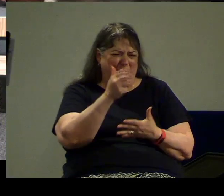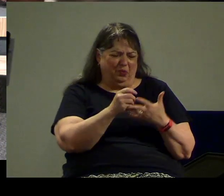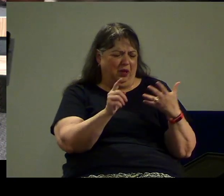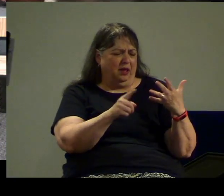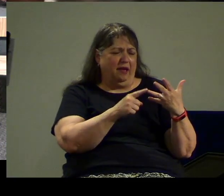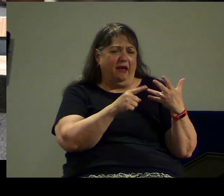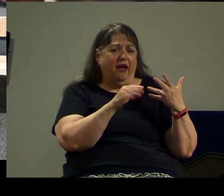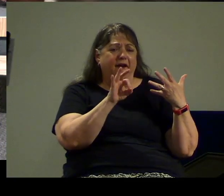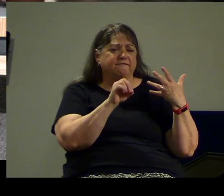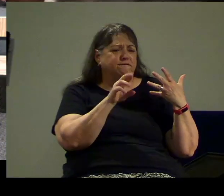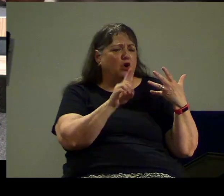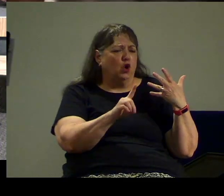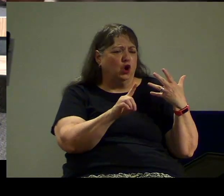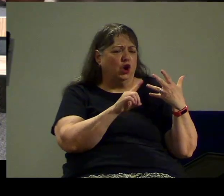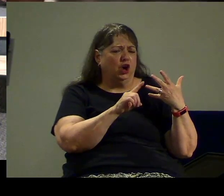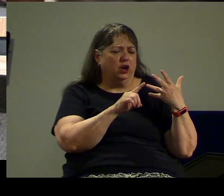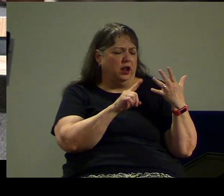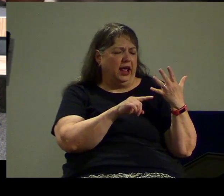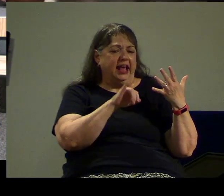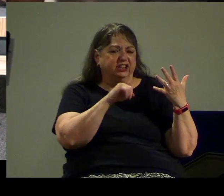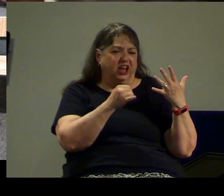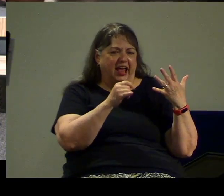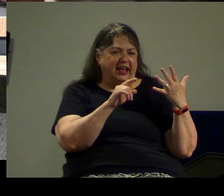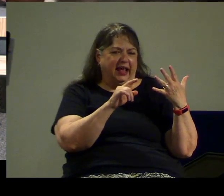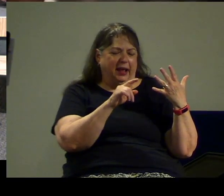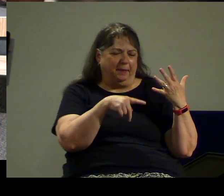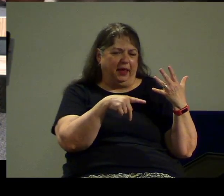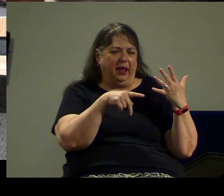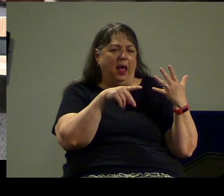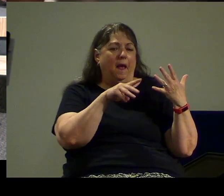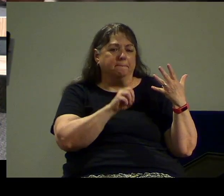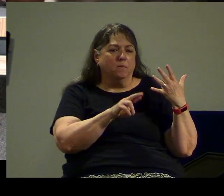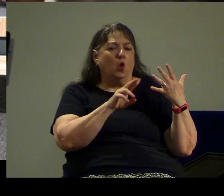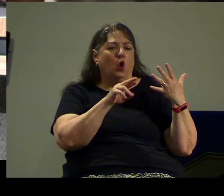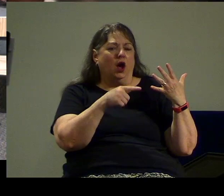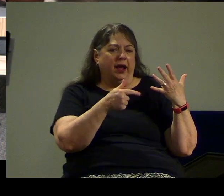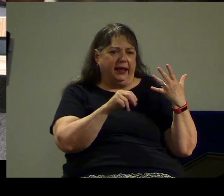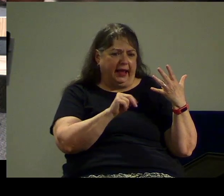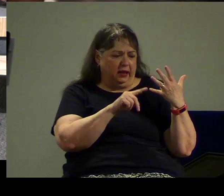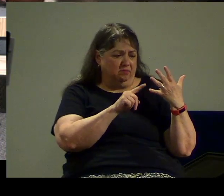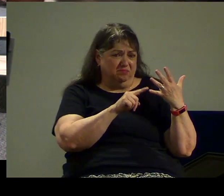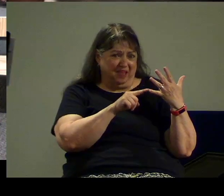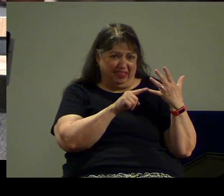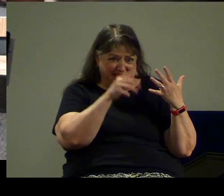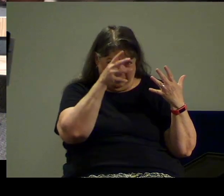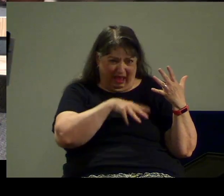Henry Ford, J.P. Morgan. And when J.P. Morgan passed away,